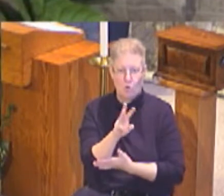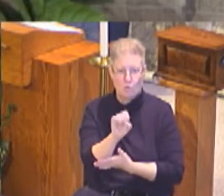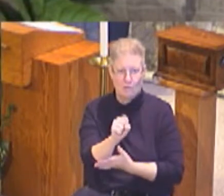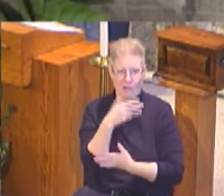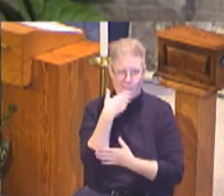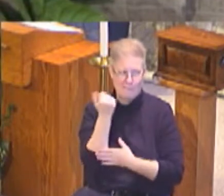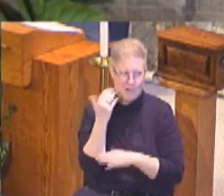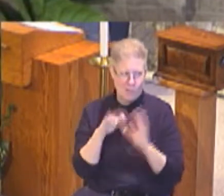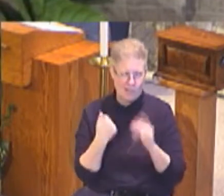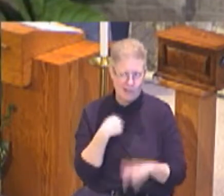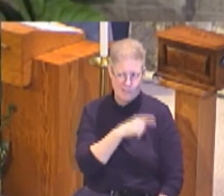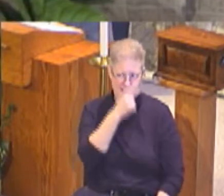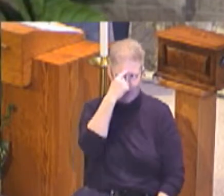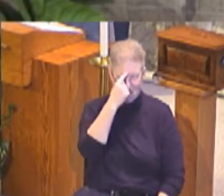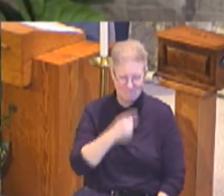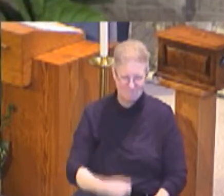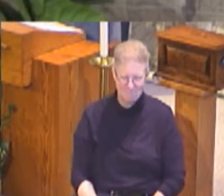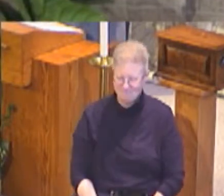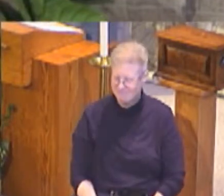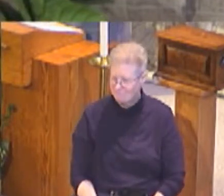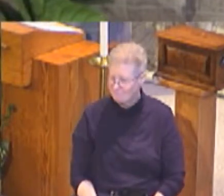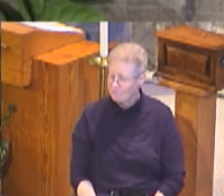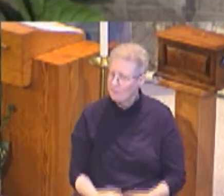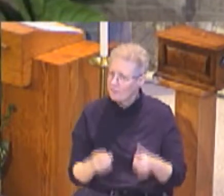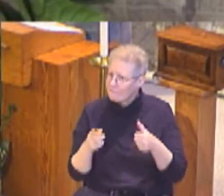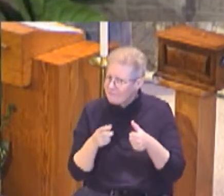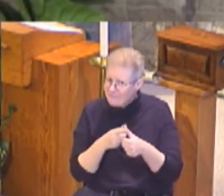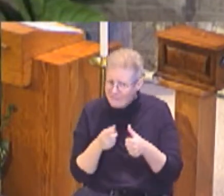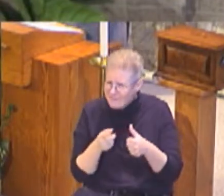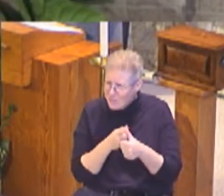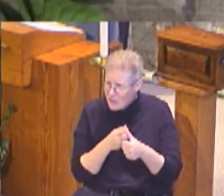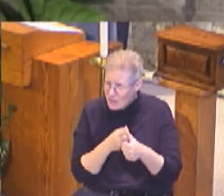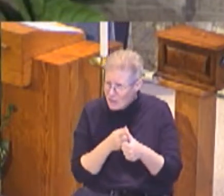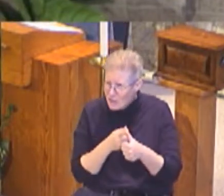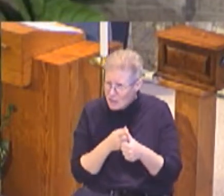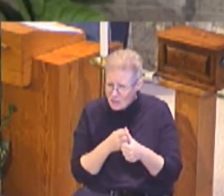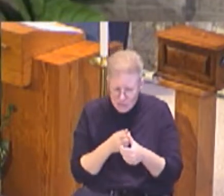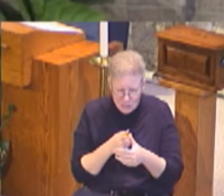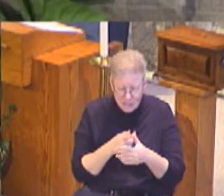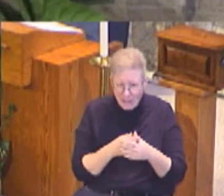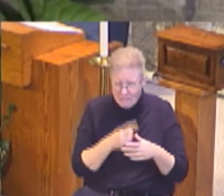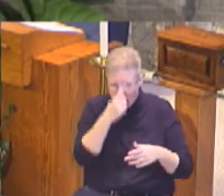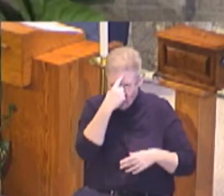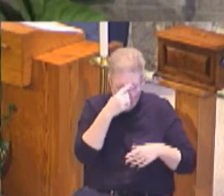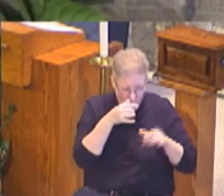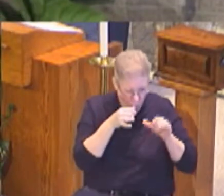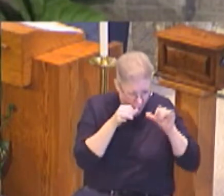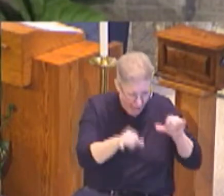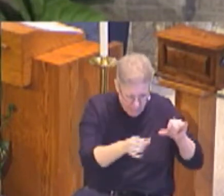First of all, there's no such thing as an eternal roasting oven.